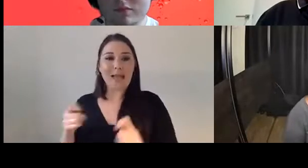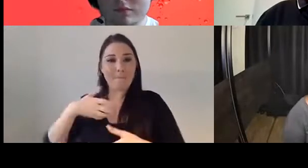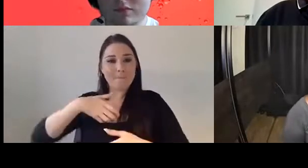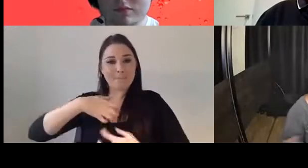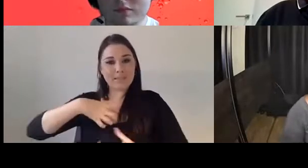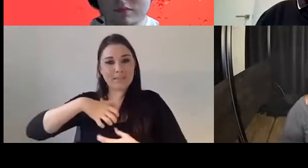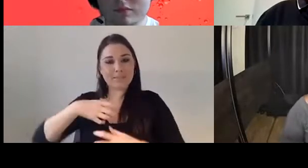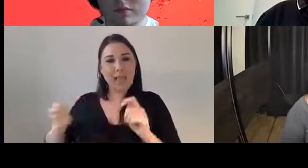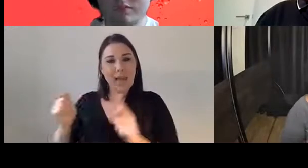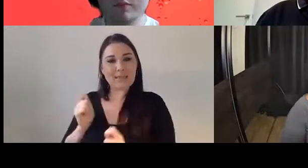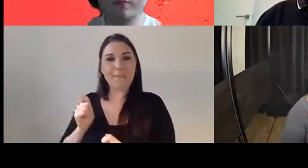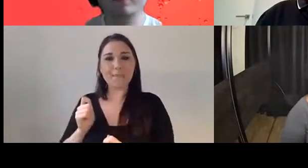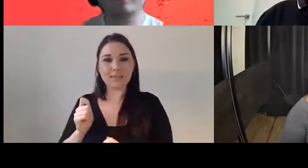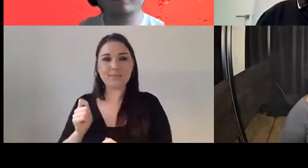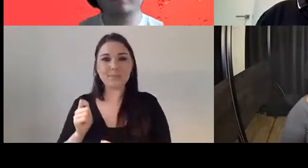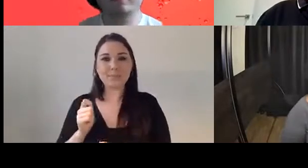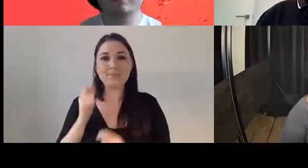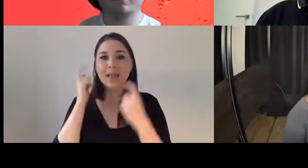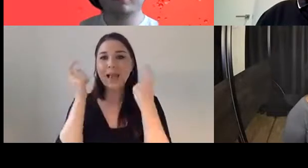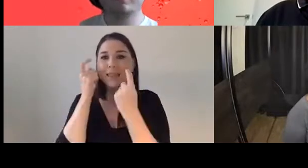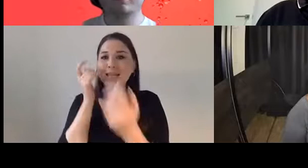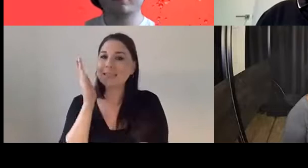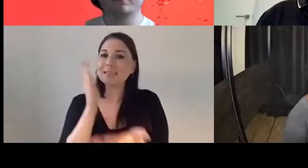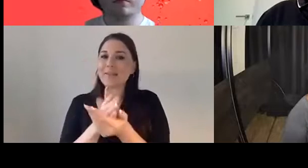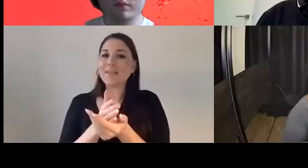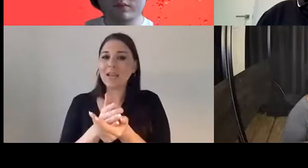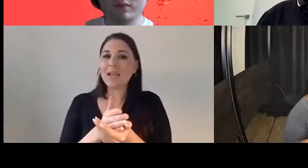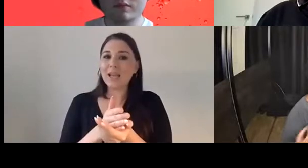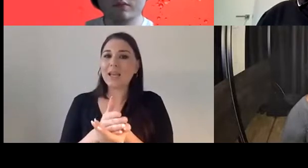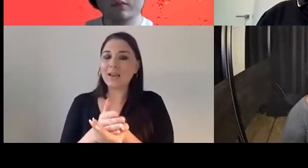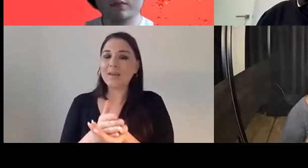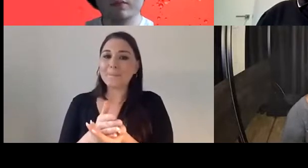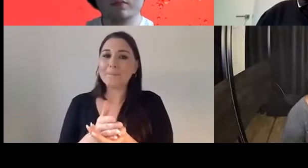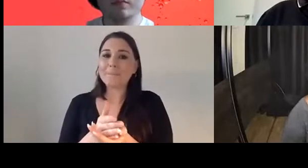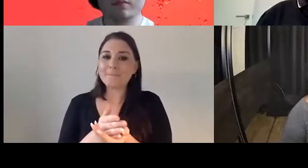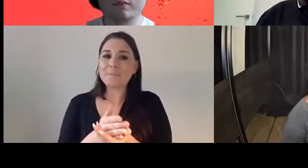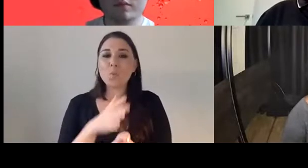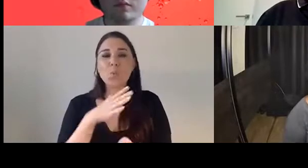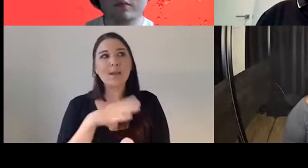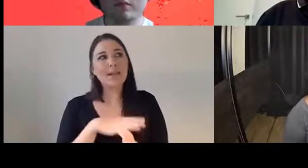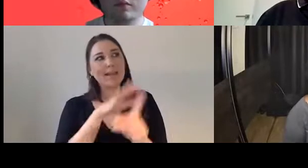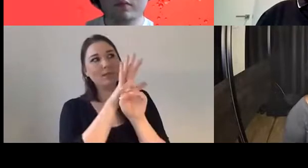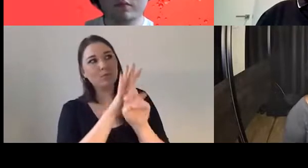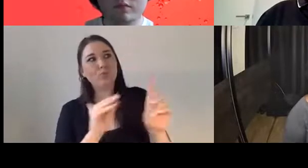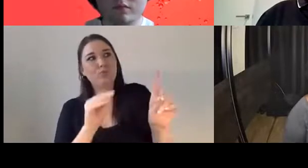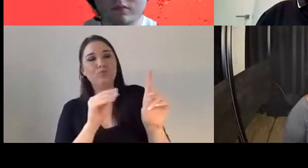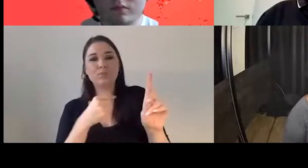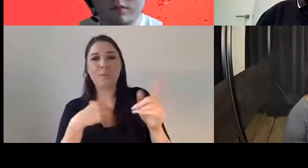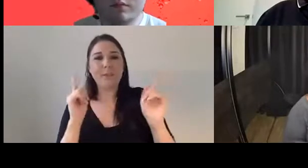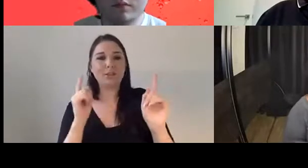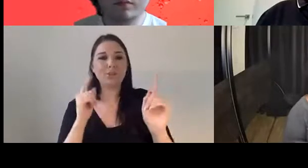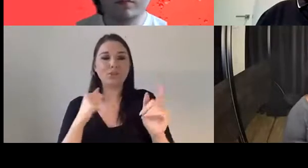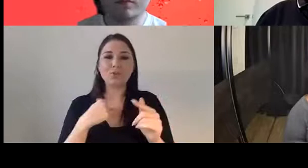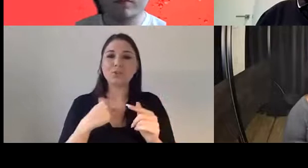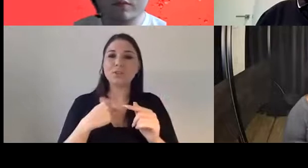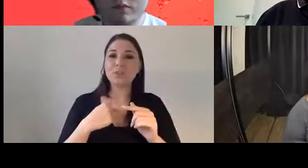So I think there is definitely something from them that we need to work on, but there is also something from